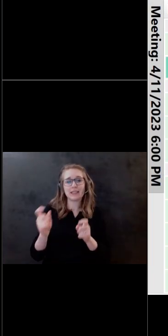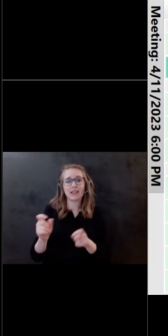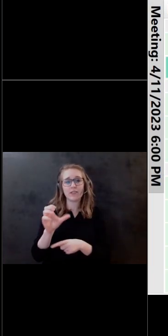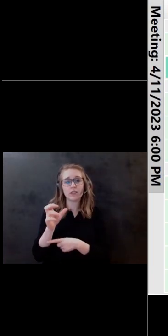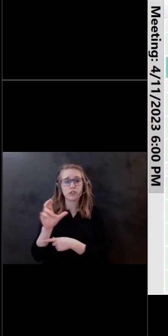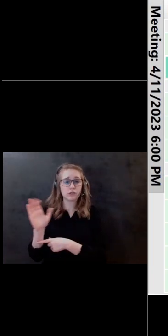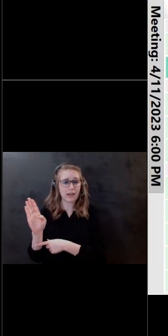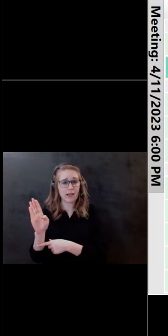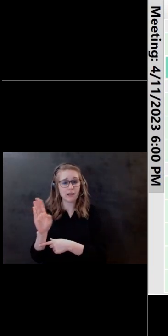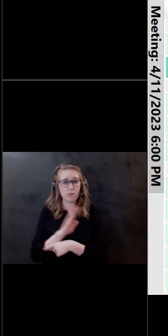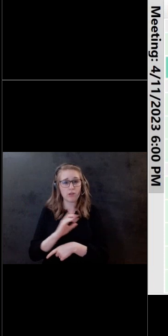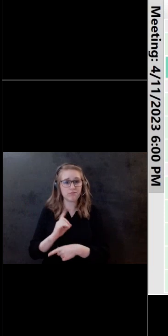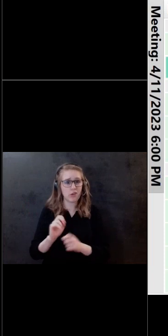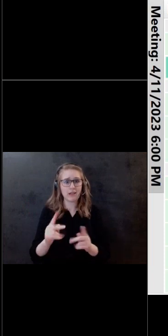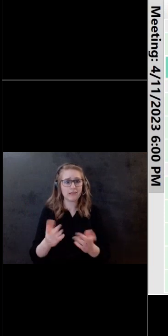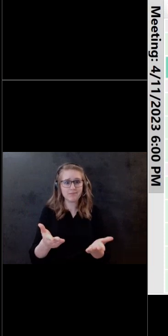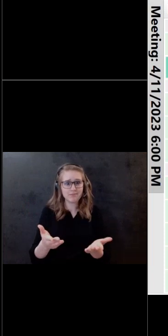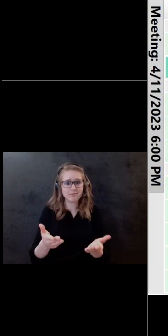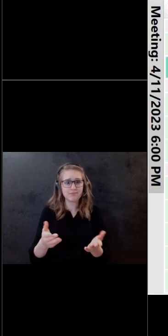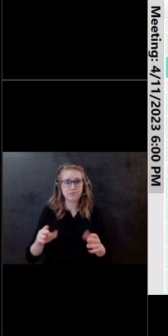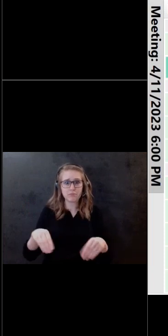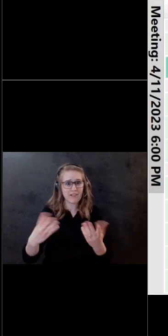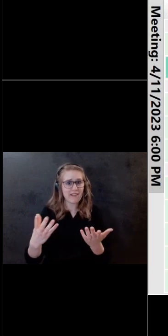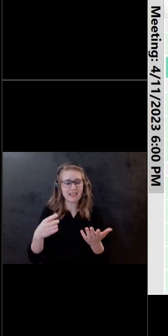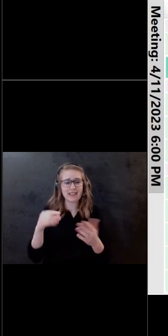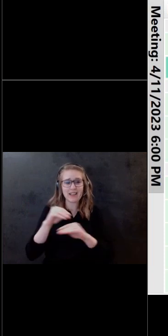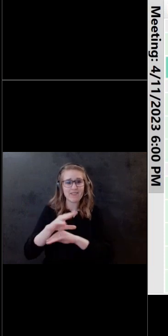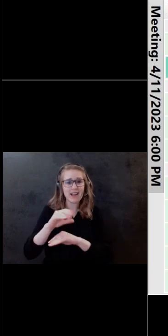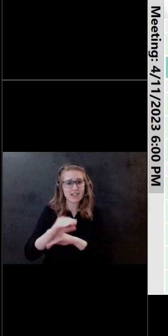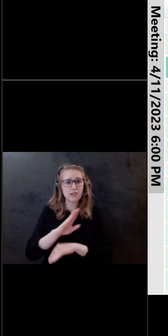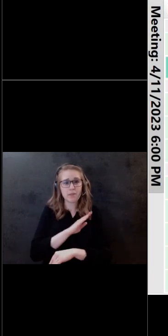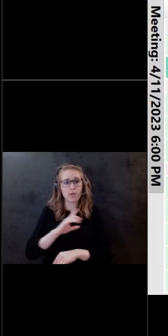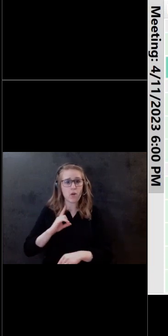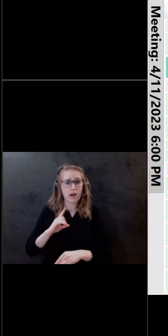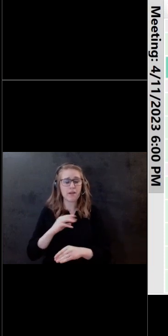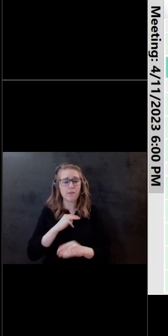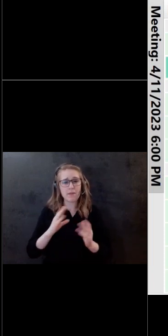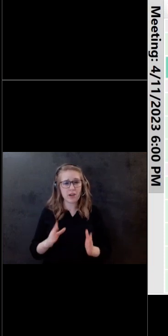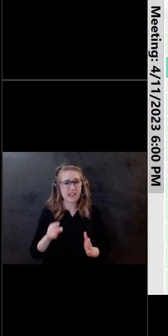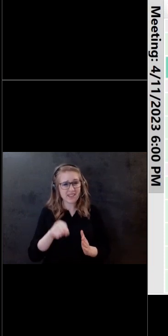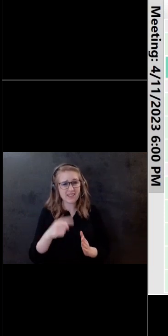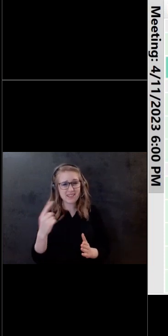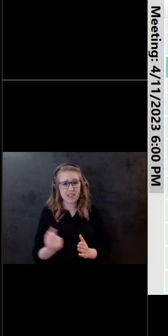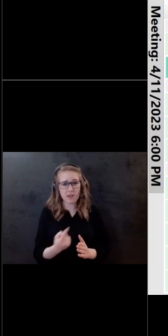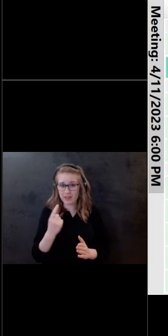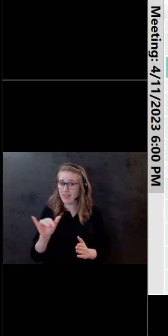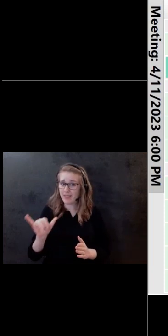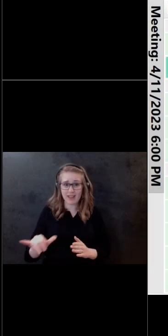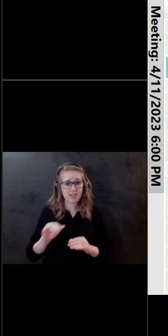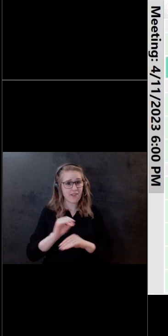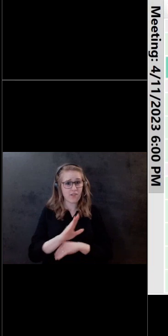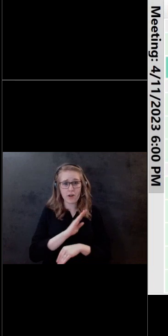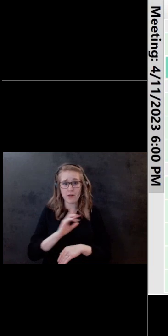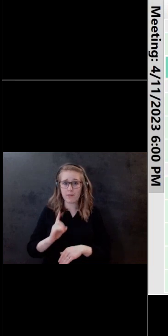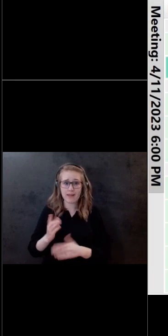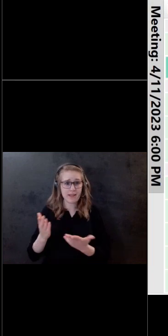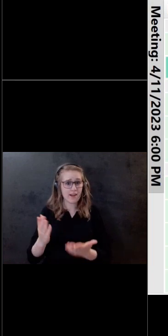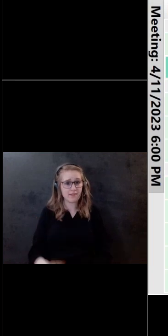go. Turn them loose on this. As an advisory board member, this is something that that's what your advisory board's there